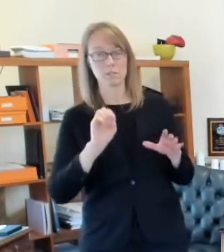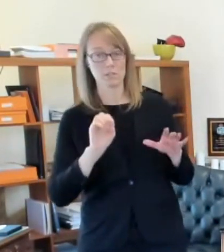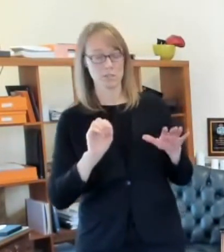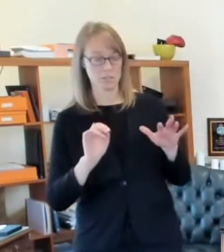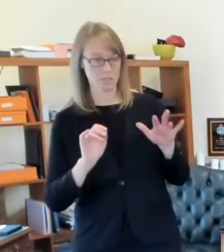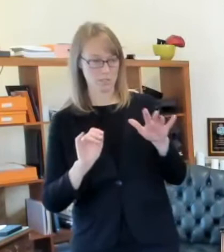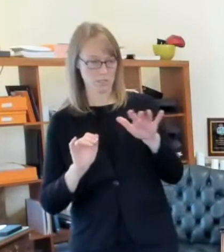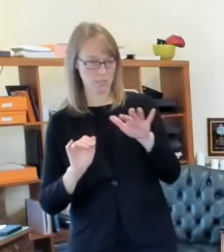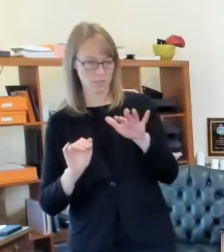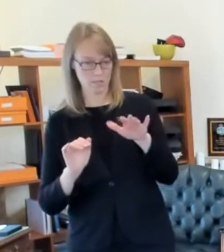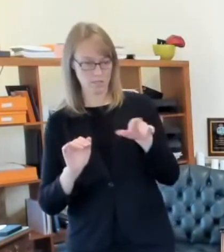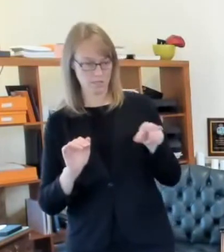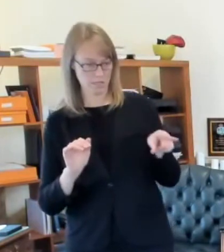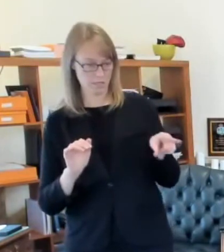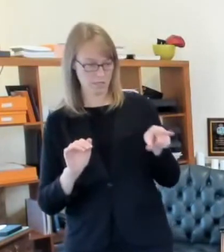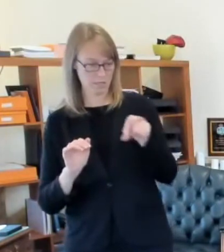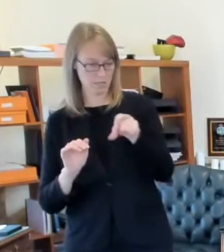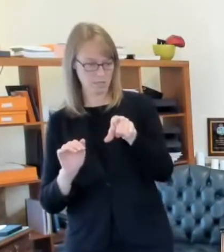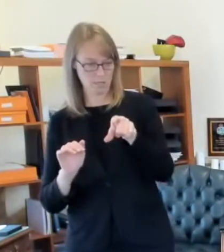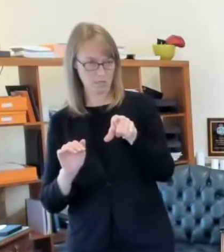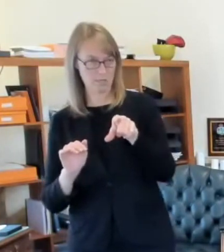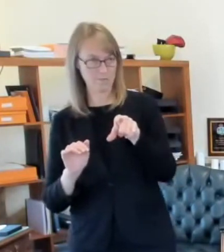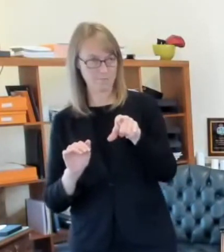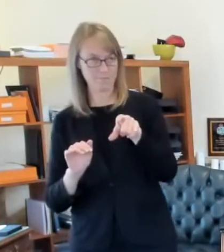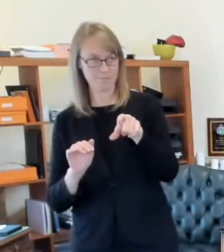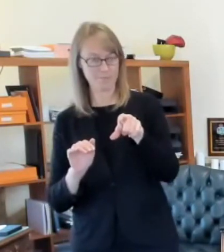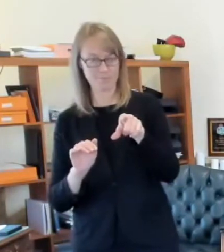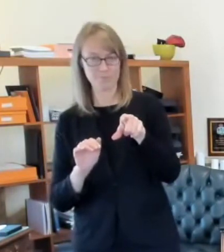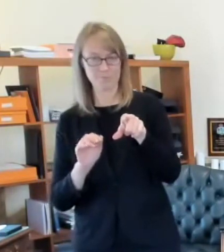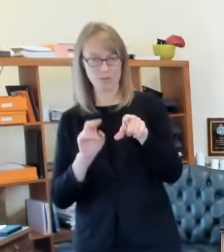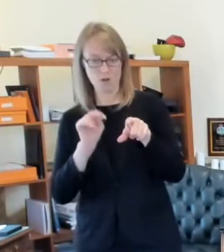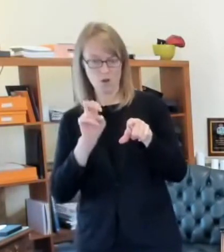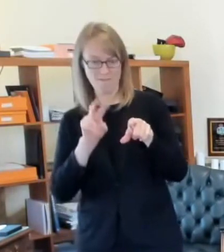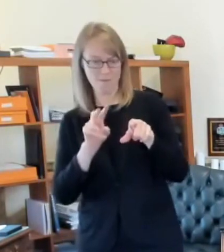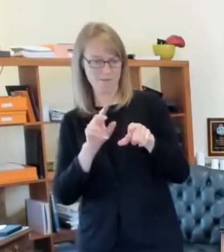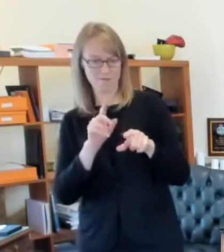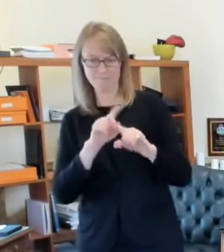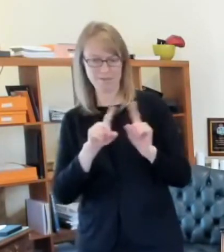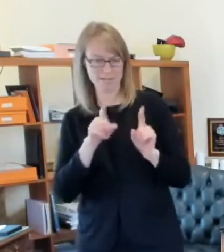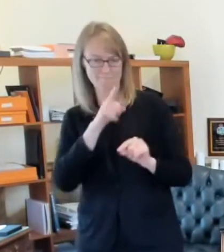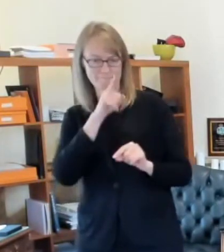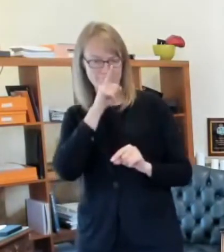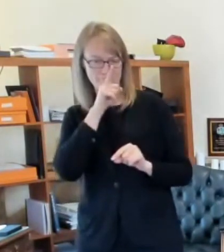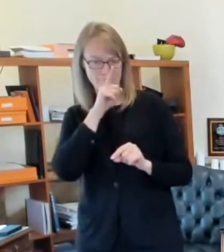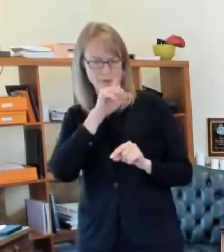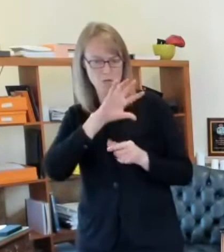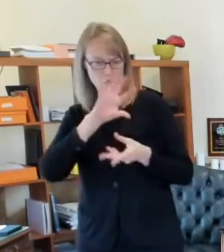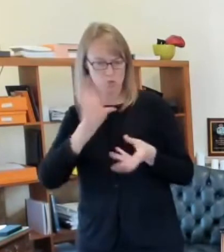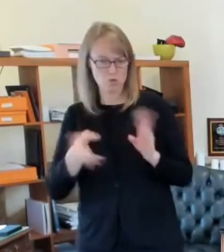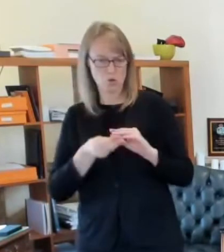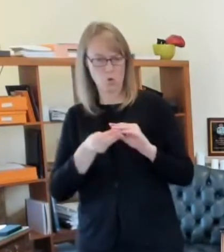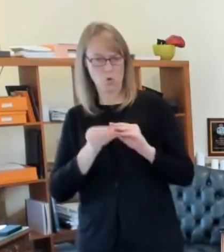people. November 24th, that's our rate, but it doesn't tell you the total number of people. Yeah, it doesn't. Yeah. So